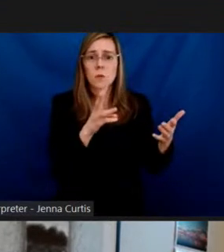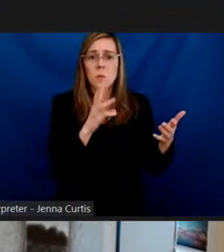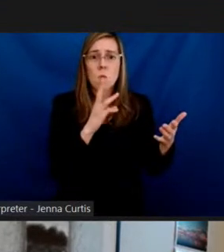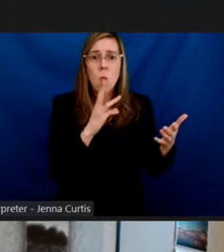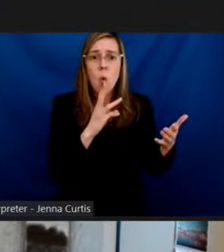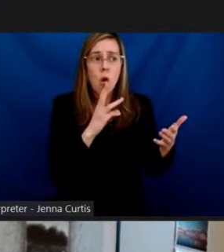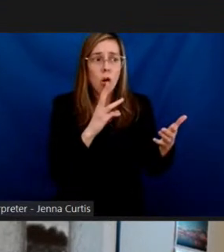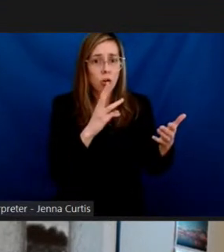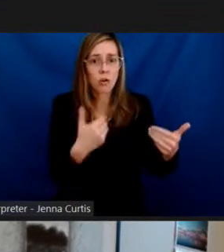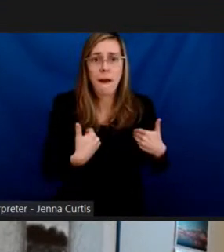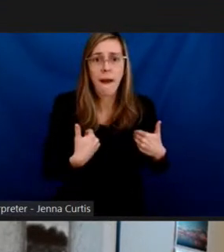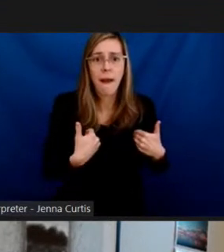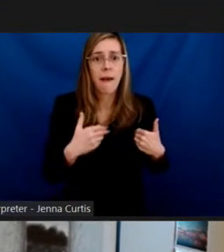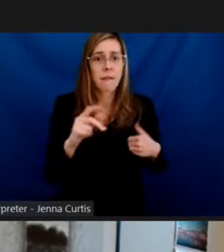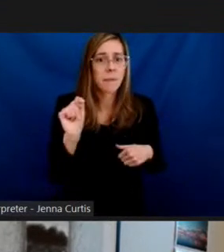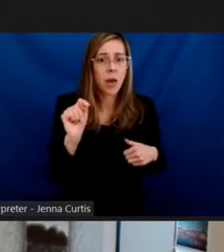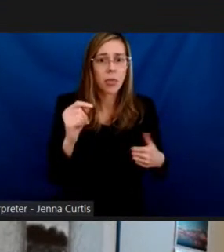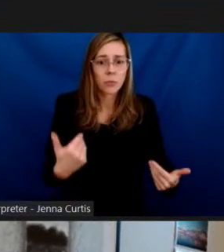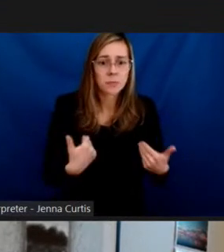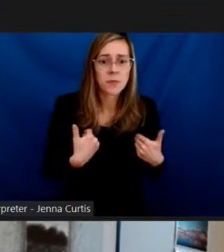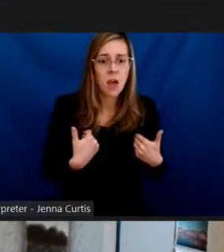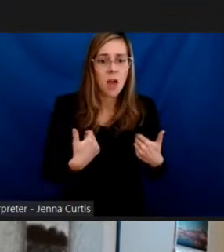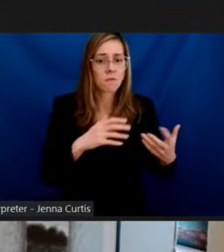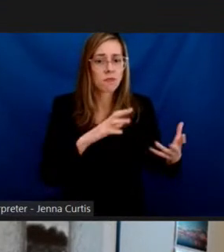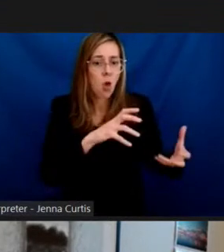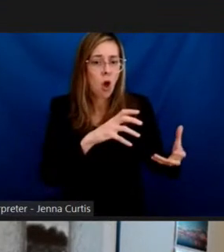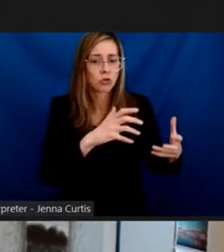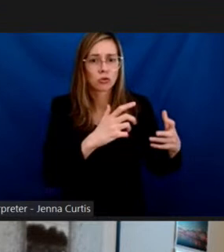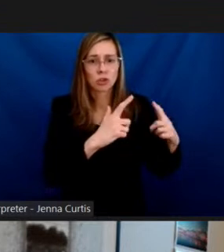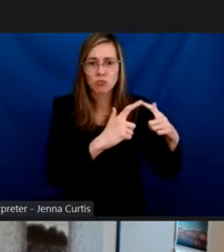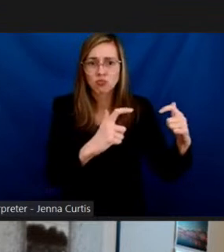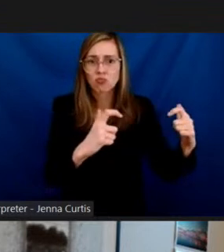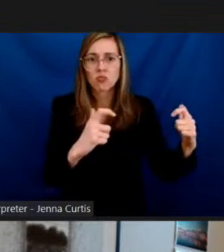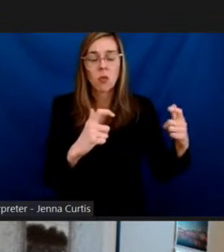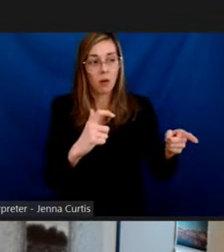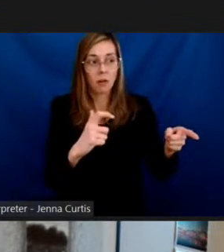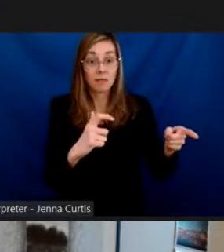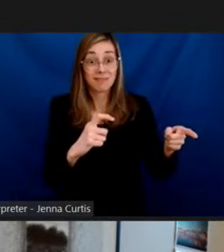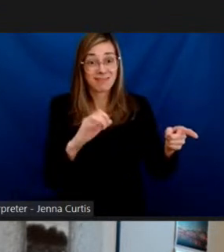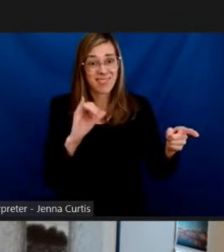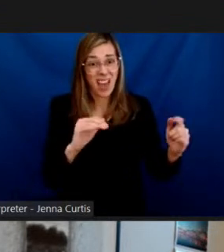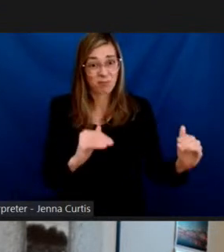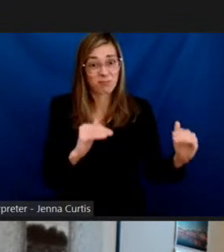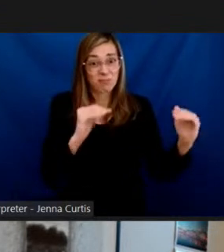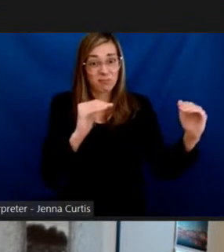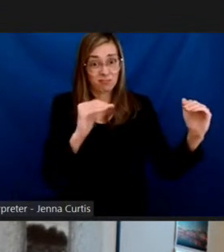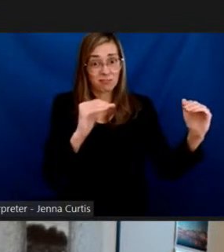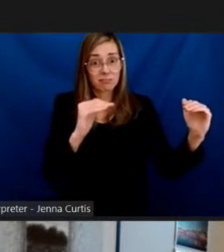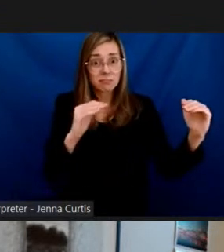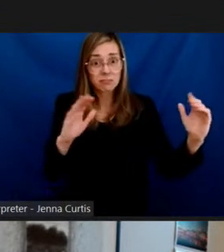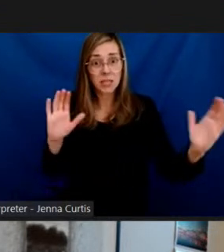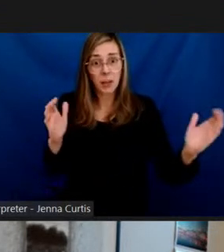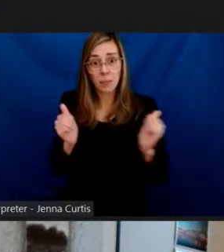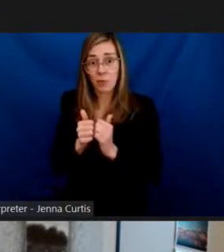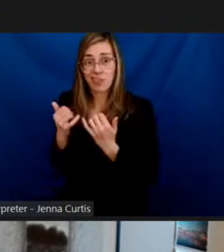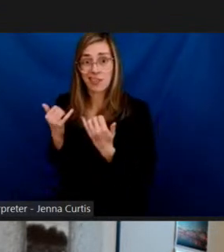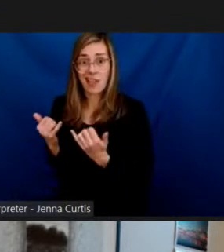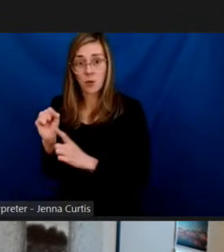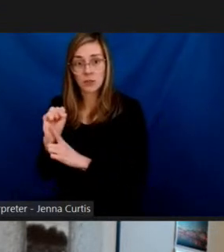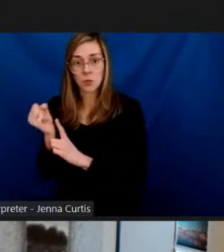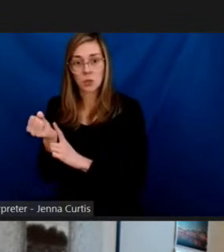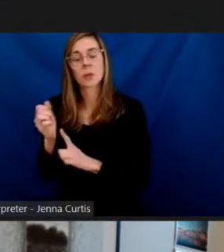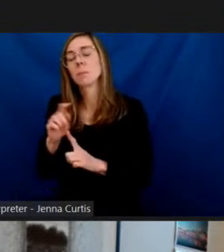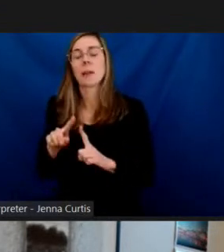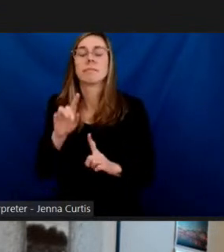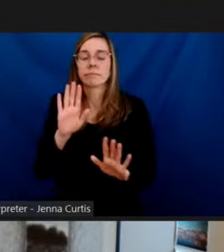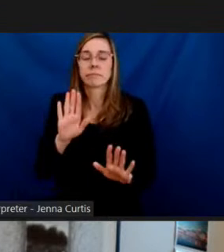that. That's an improvement for a lot of people in terms of where they are currently, but that's not the main point.